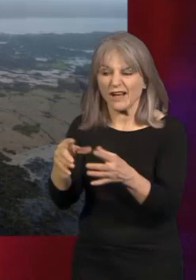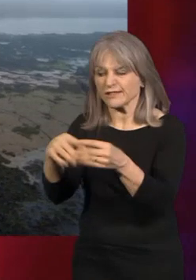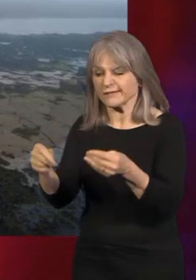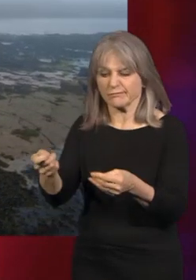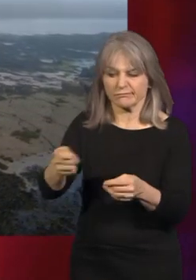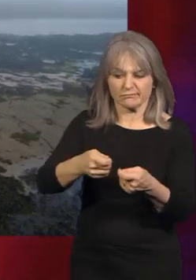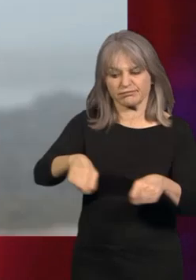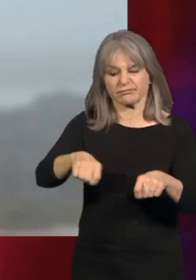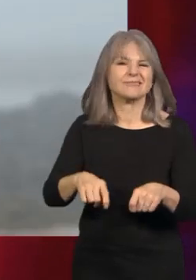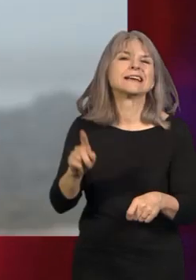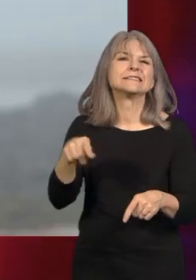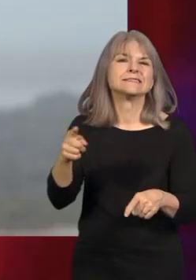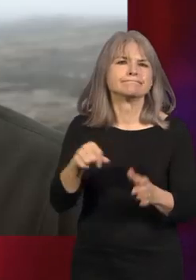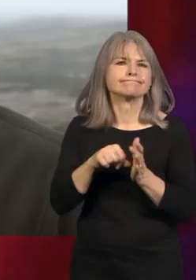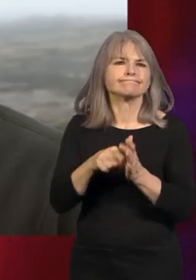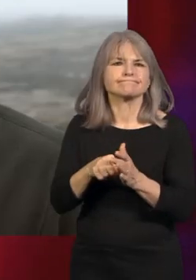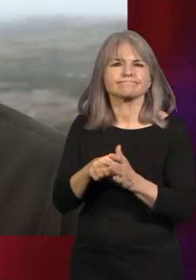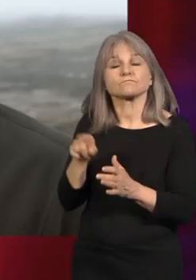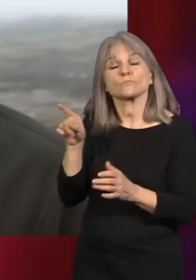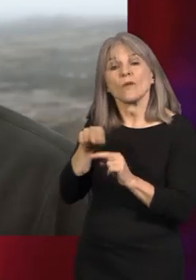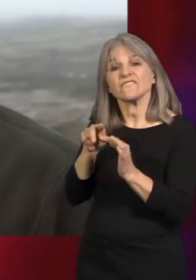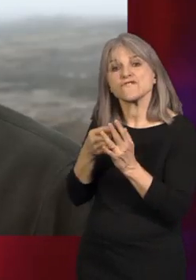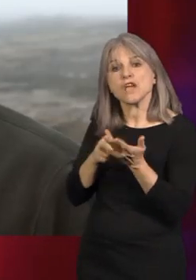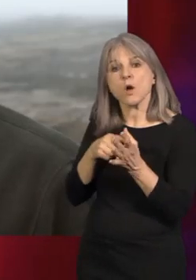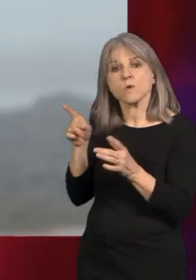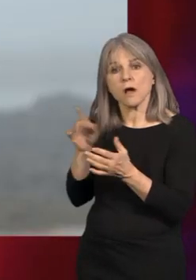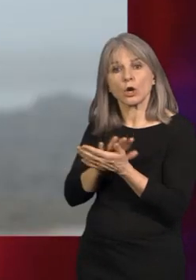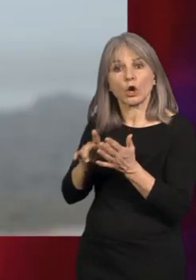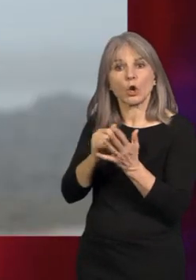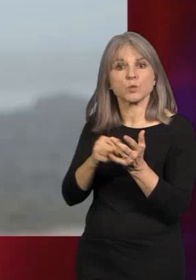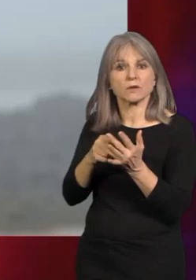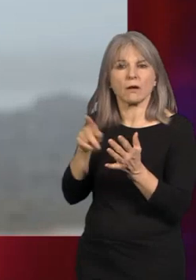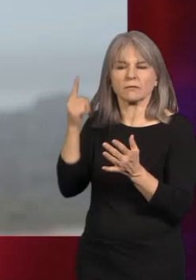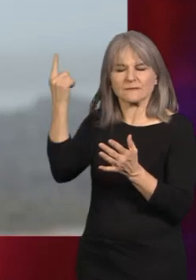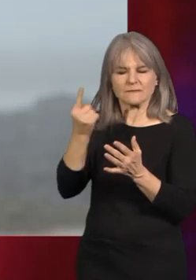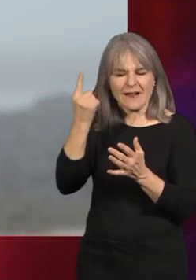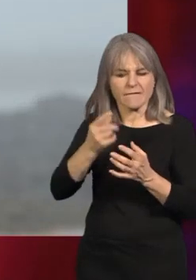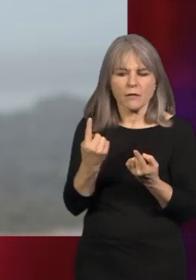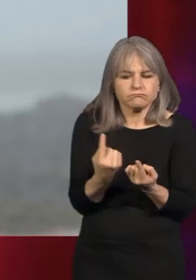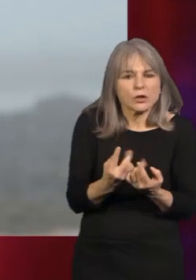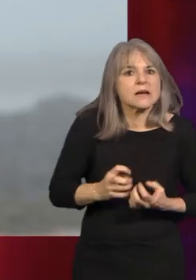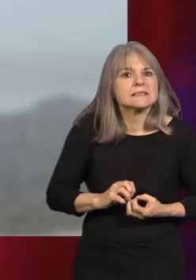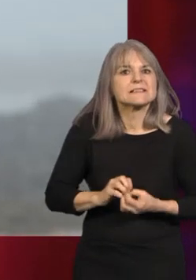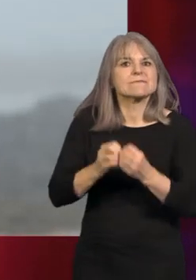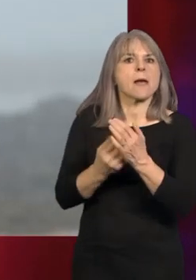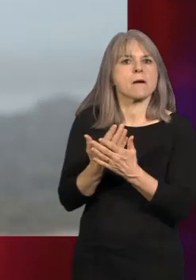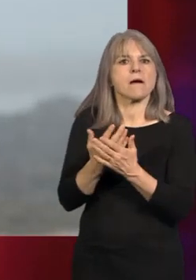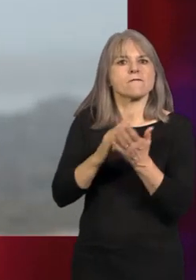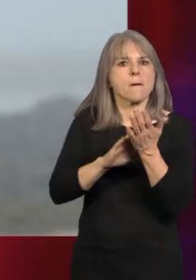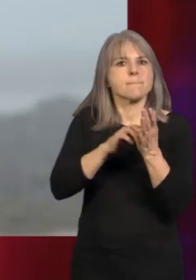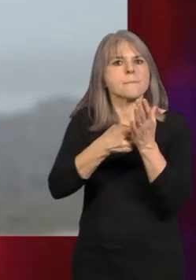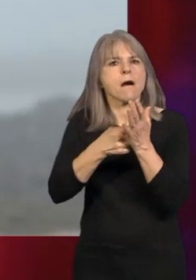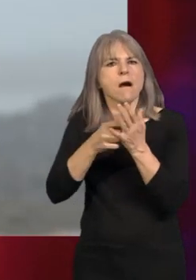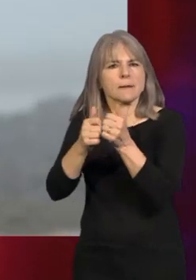Edinburgh. So what do you think seaweed offers? Seaweed offers a way of reducing your sodium intake